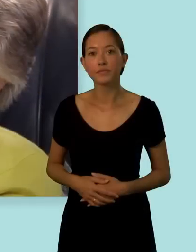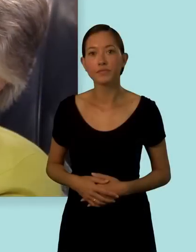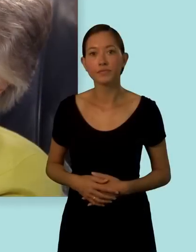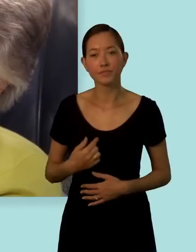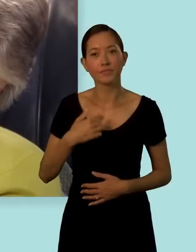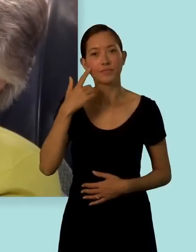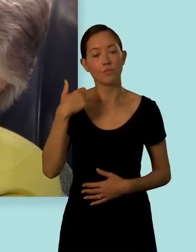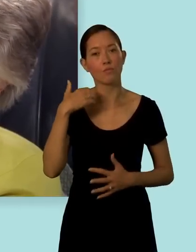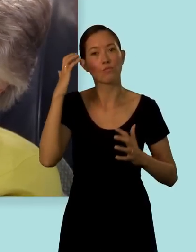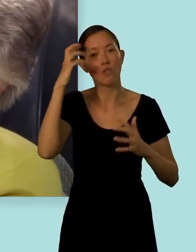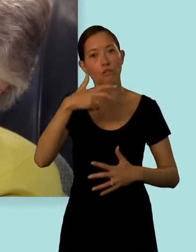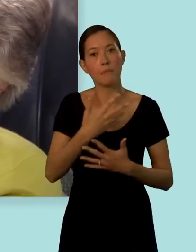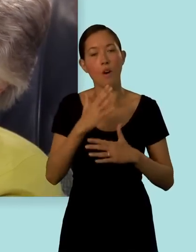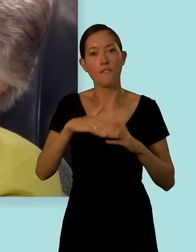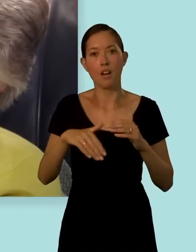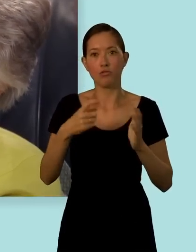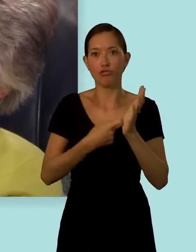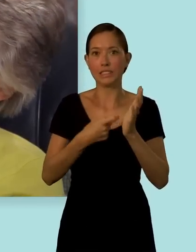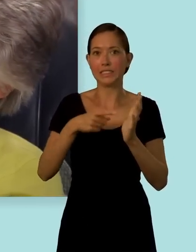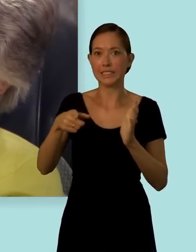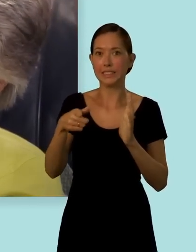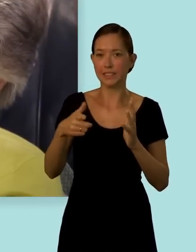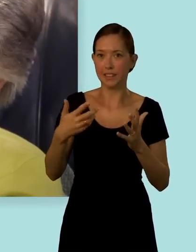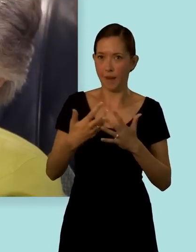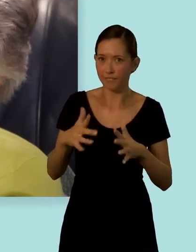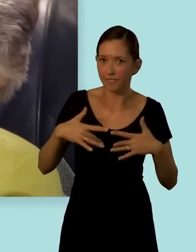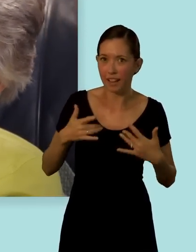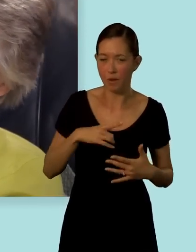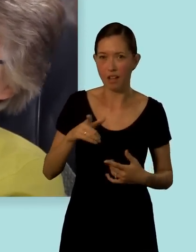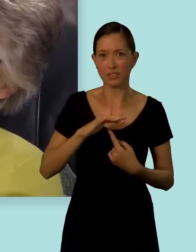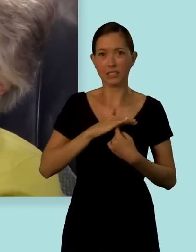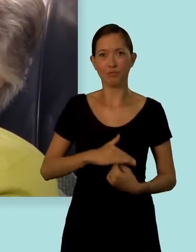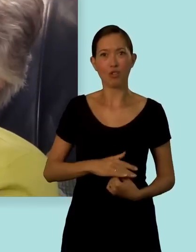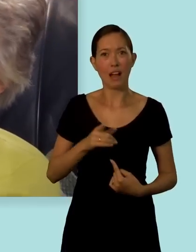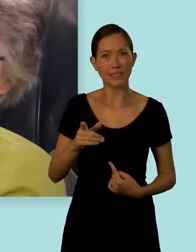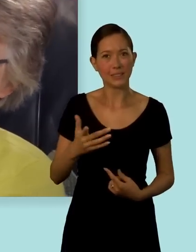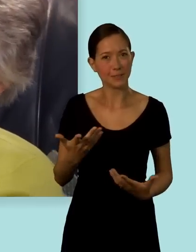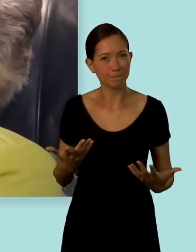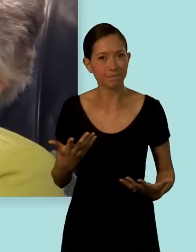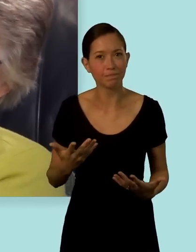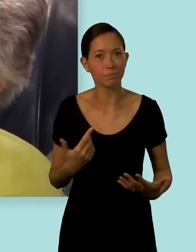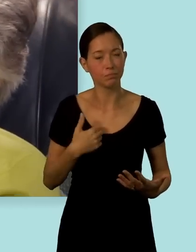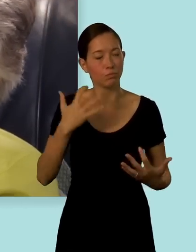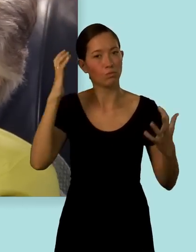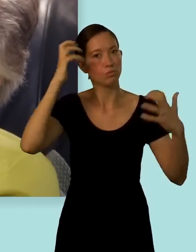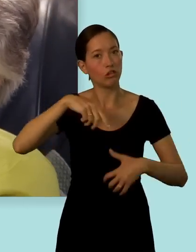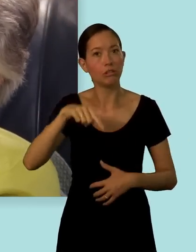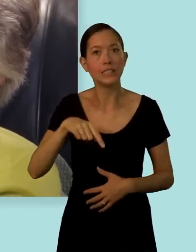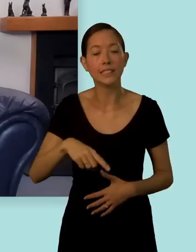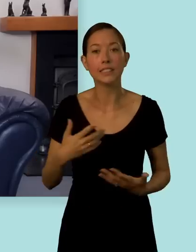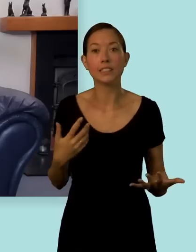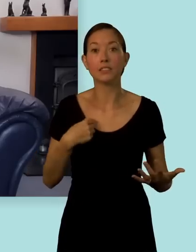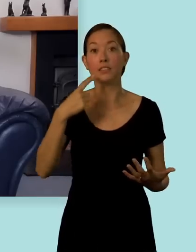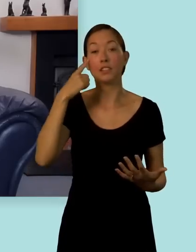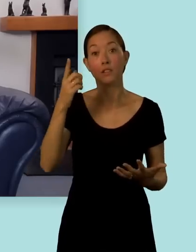I think I worry more about how Rusty's feeling, in as much as he gets a bit depressed with himself. I think that's probably my biggest worry. I think